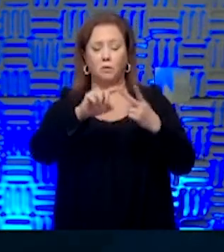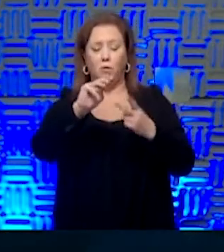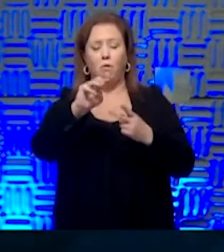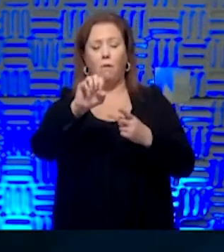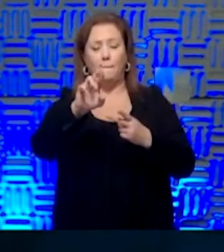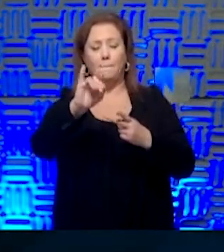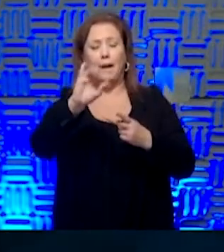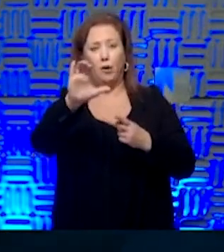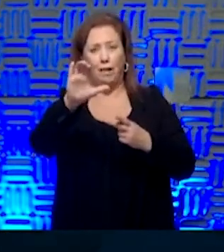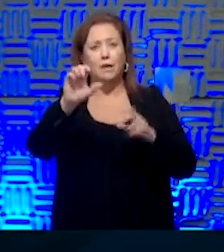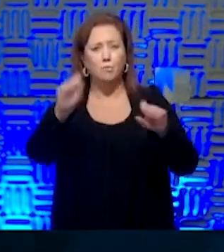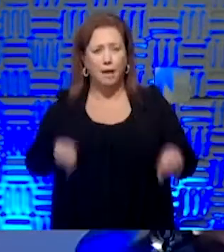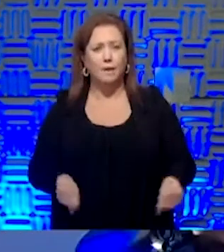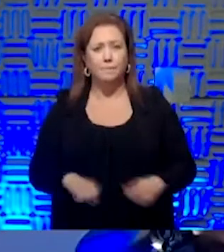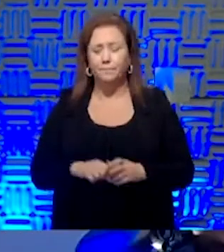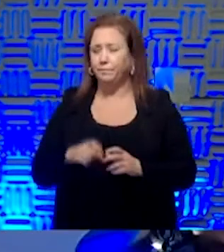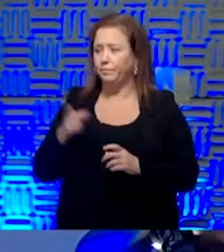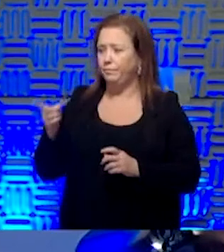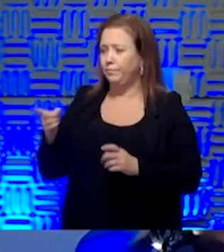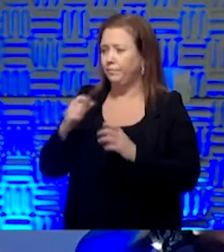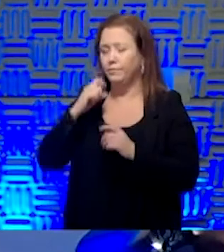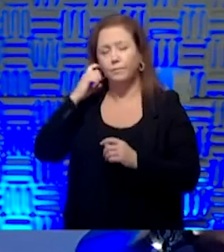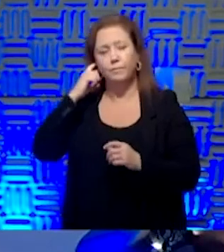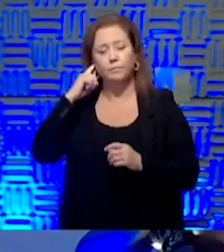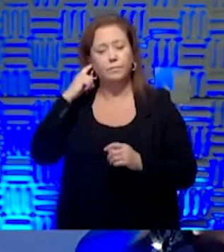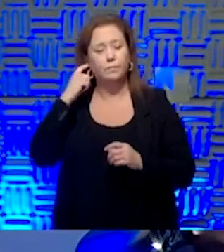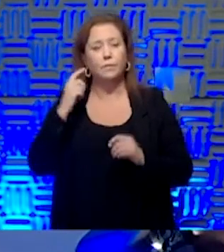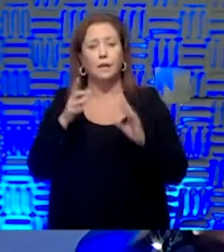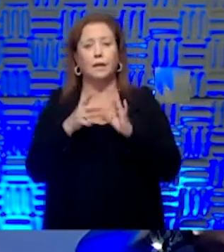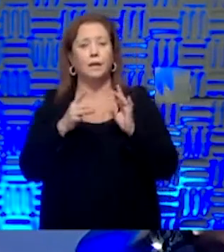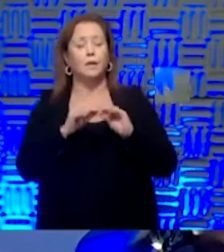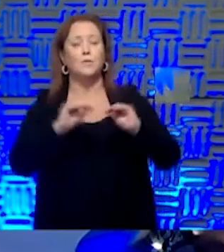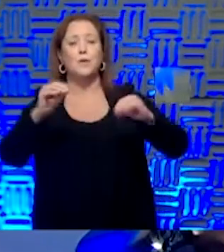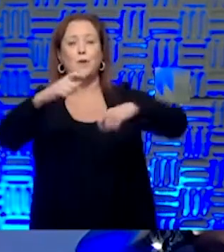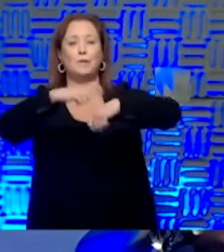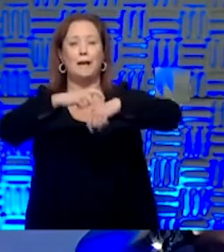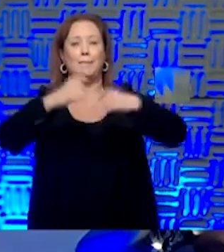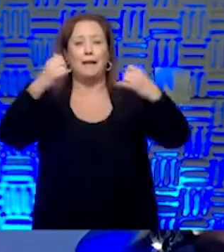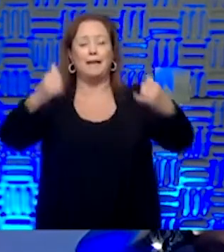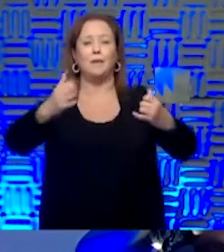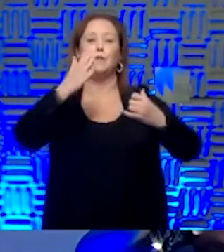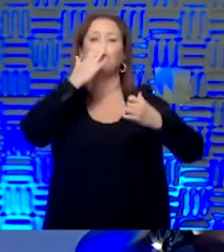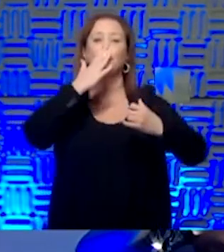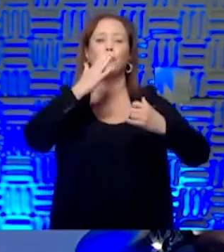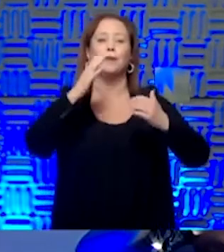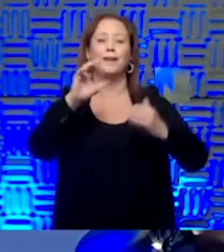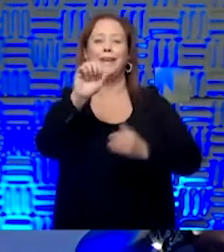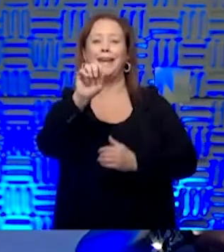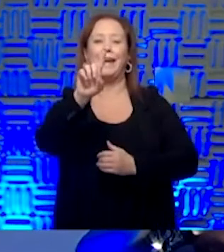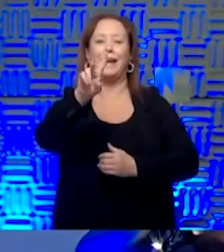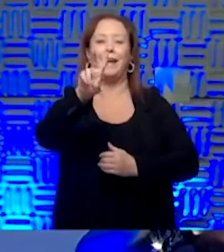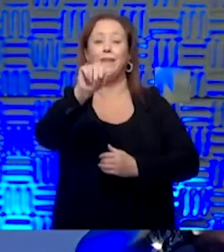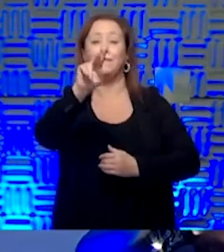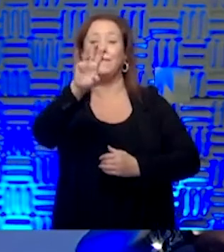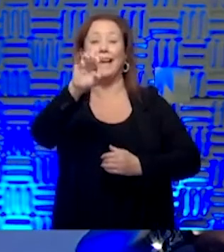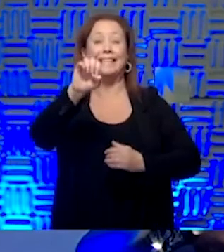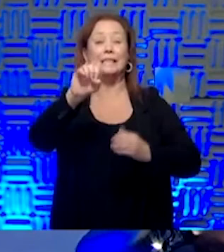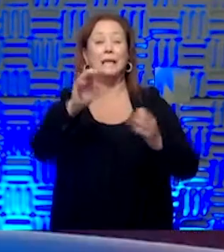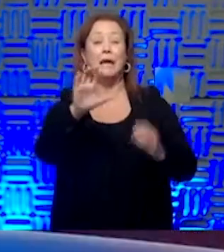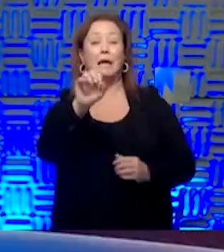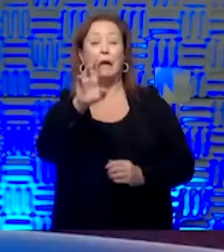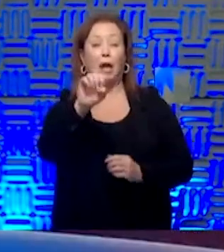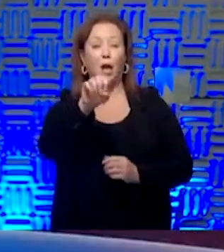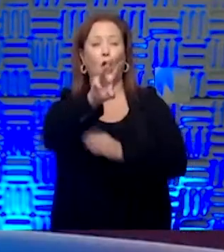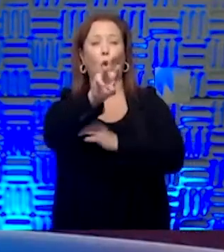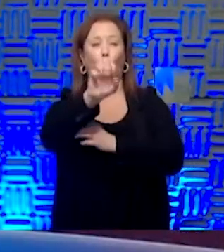safe. Thanks, Mitchell. Karin. Thank you. I would say there's no time like the present to do good advanced care planning, understanding